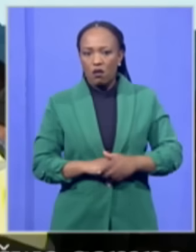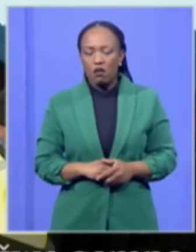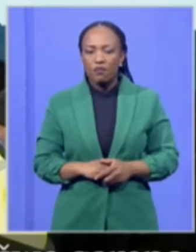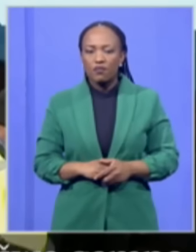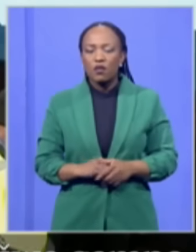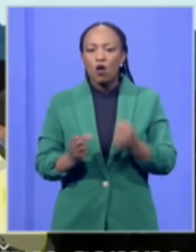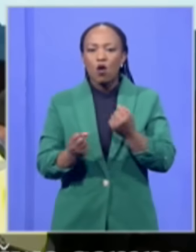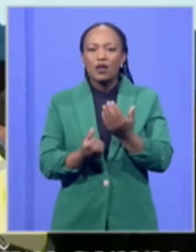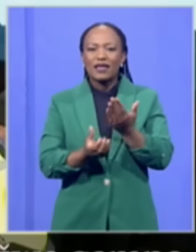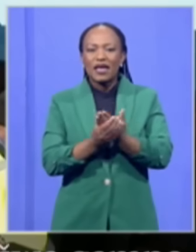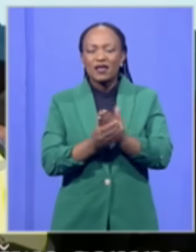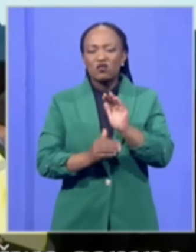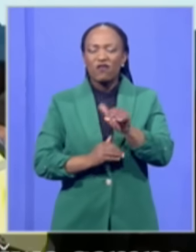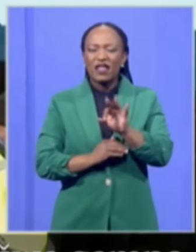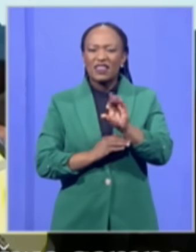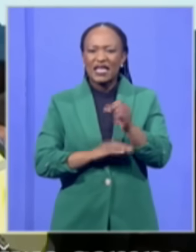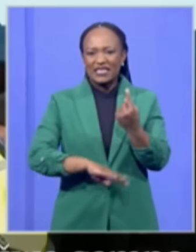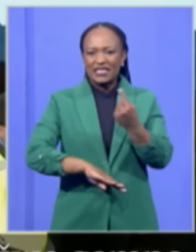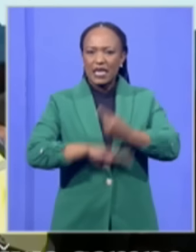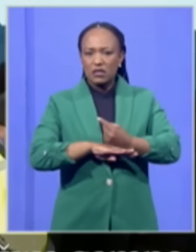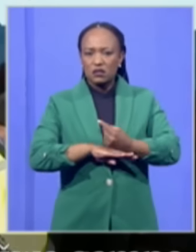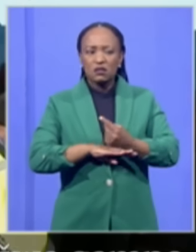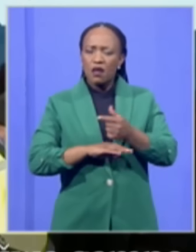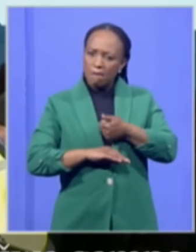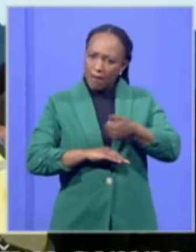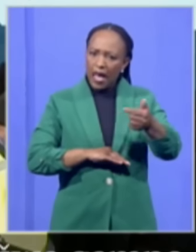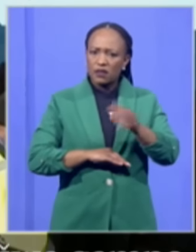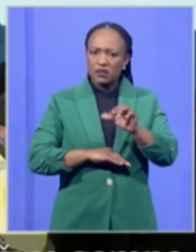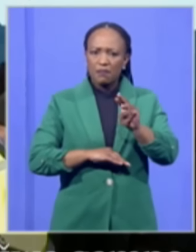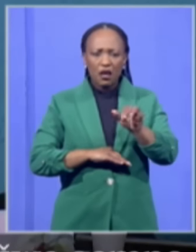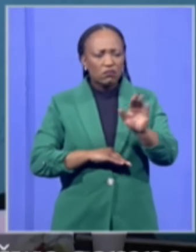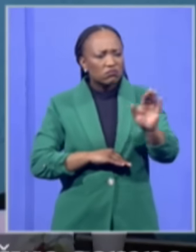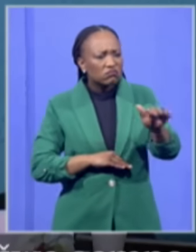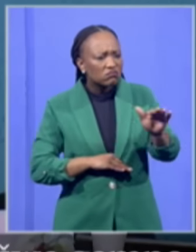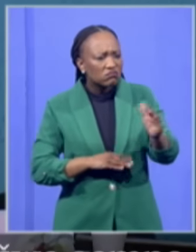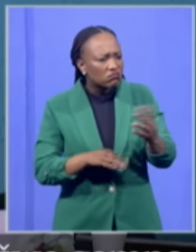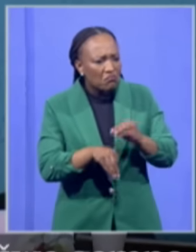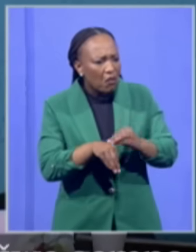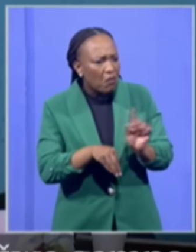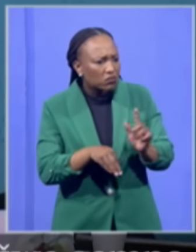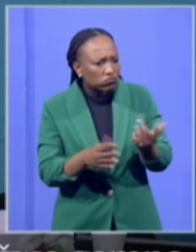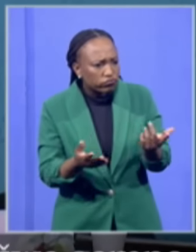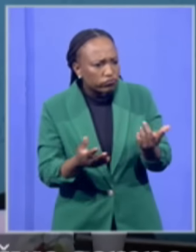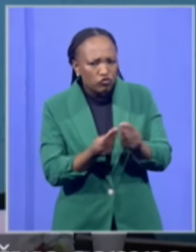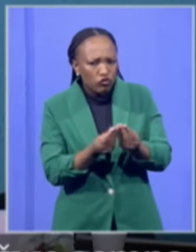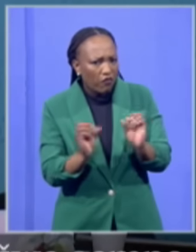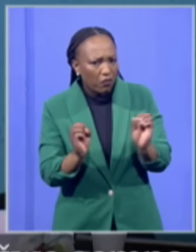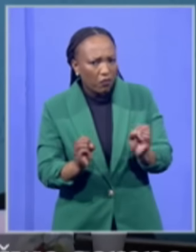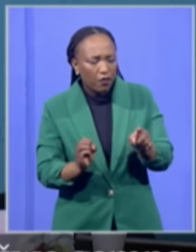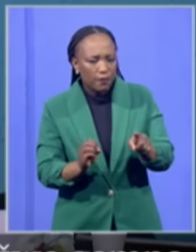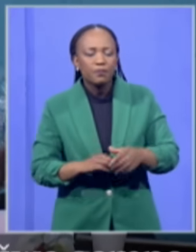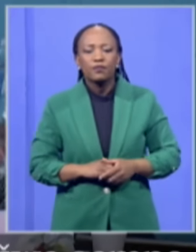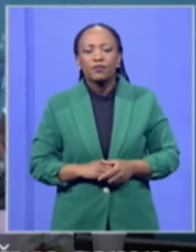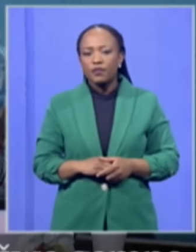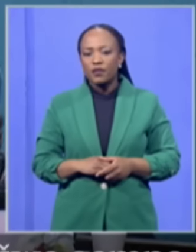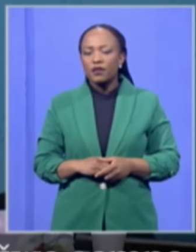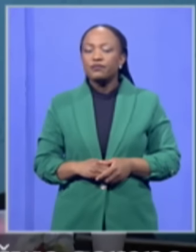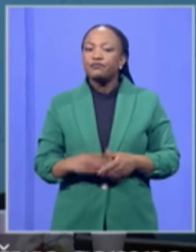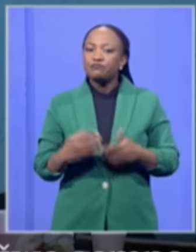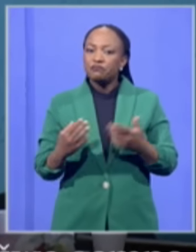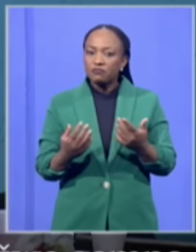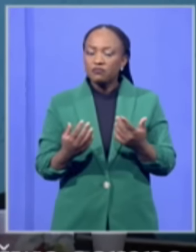days, go back to the CCMA, find out where exactly problem lies. Bothati bo bo maleba bo ba lopile gore ba bege dikgetsi tsa bona